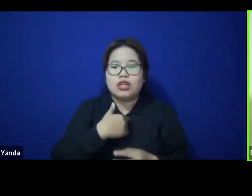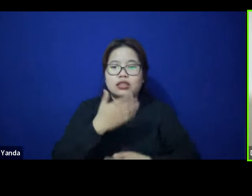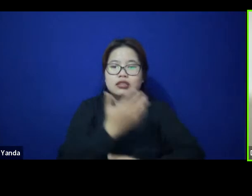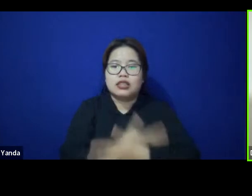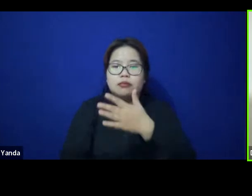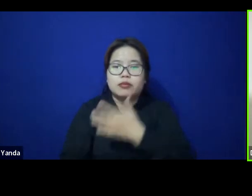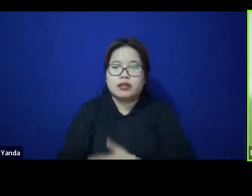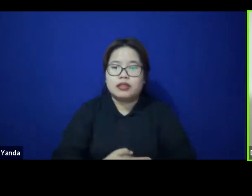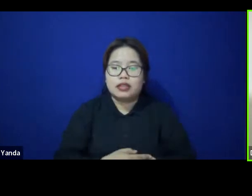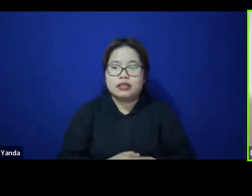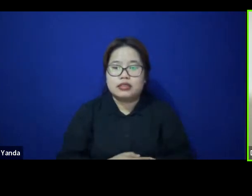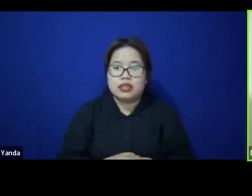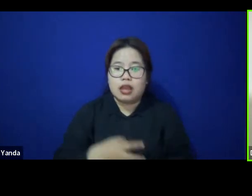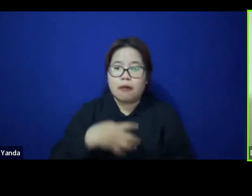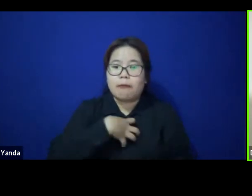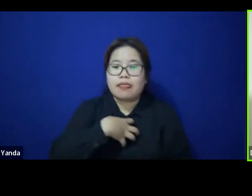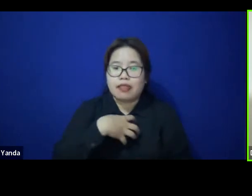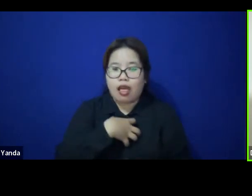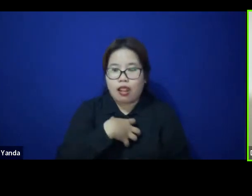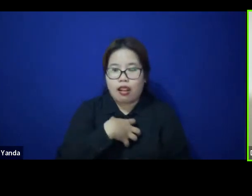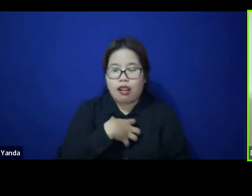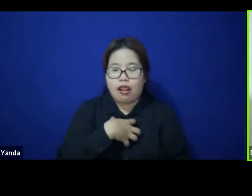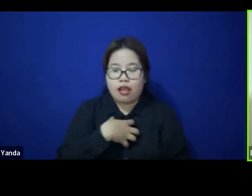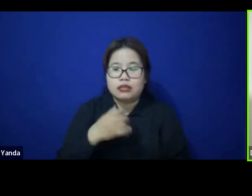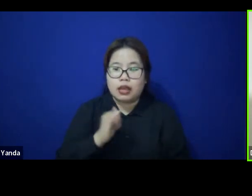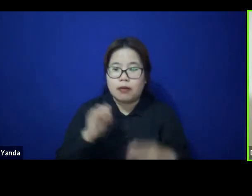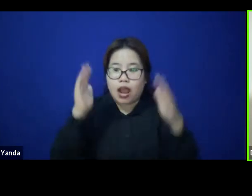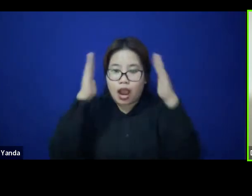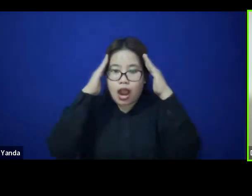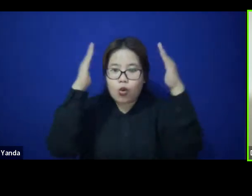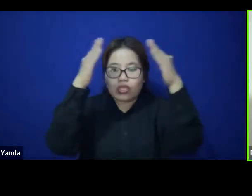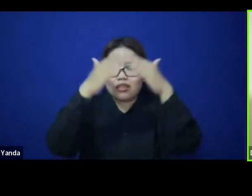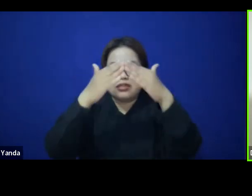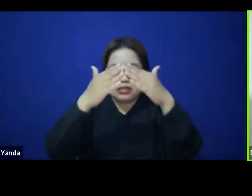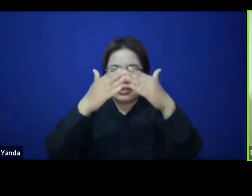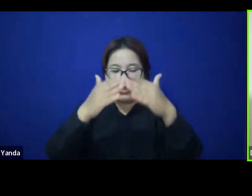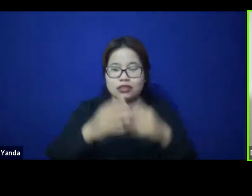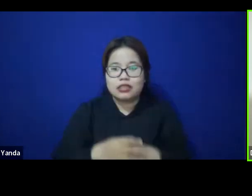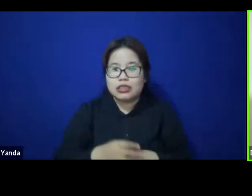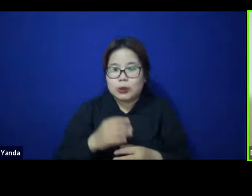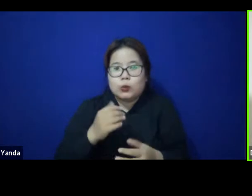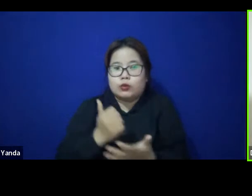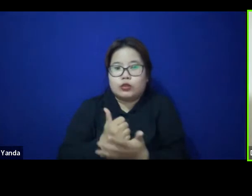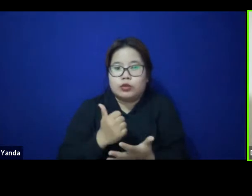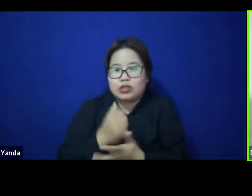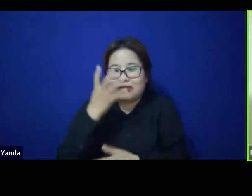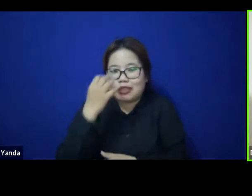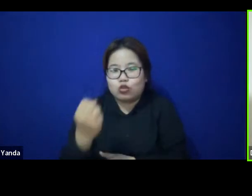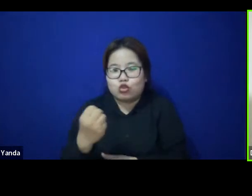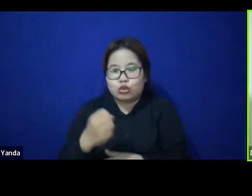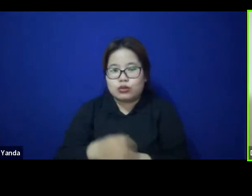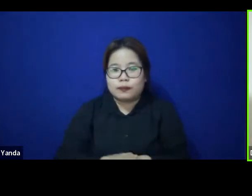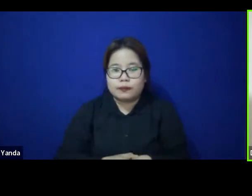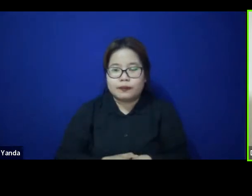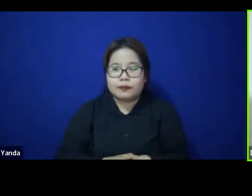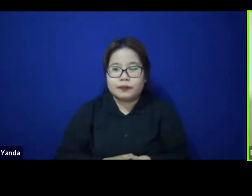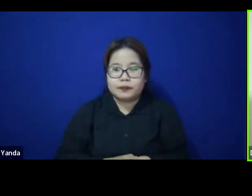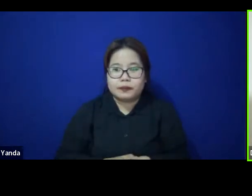a result, she requires support in everyday activities of life.